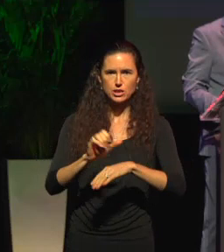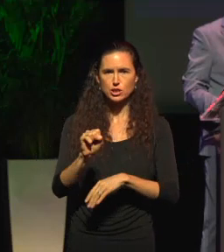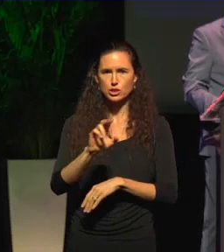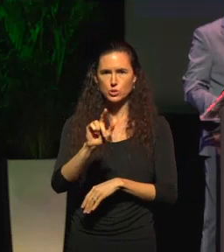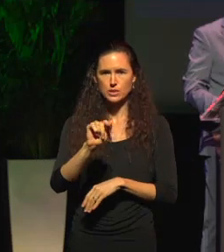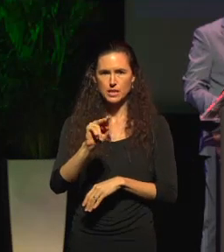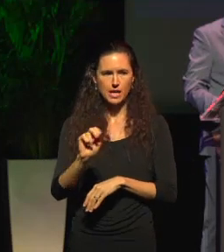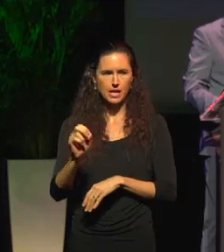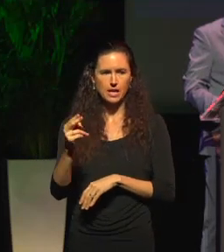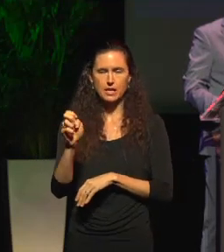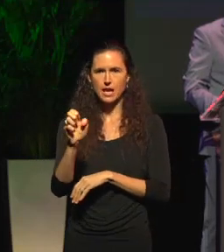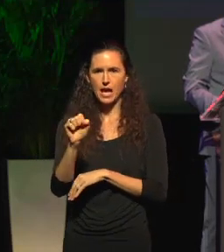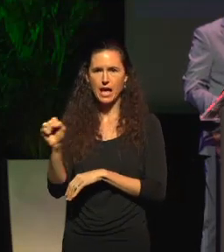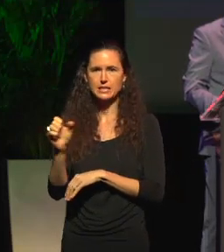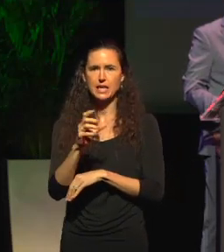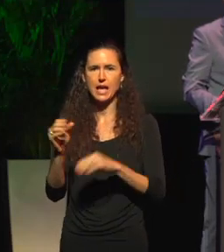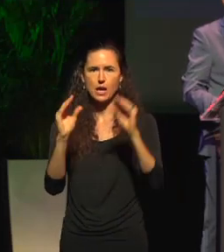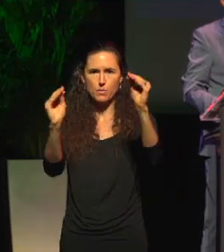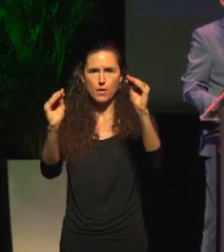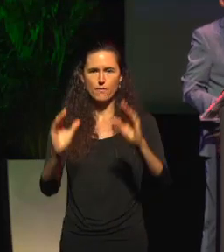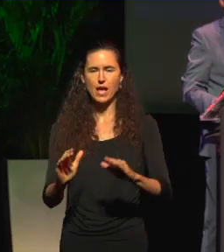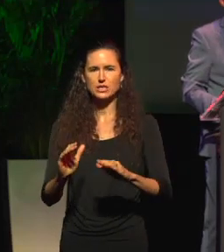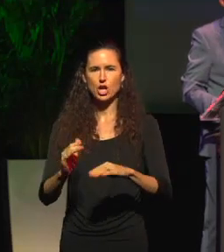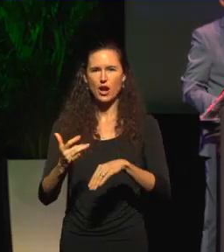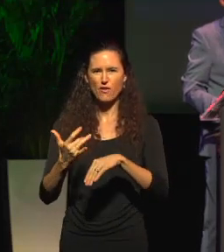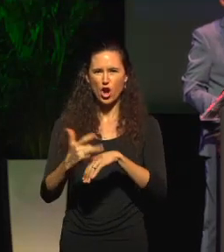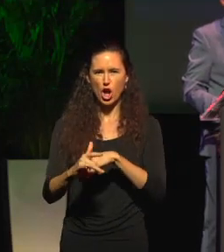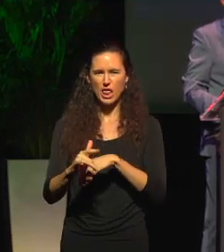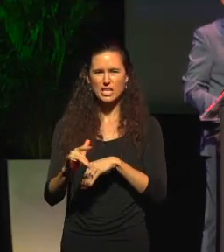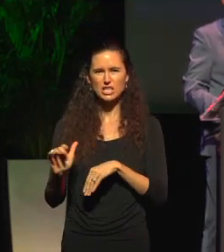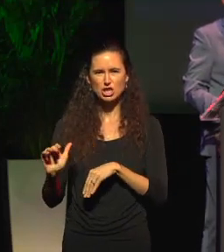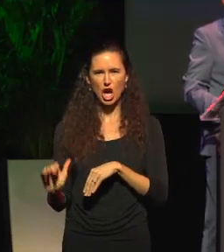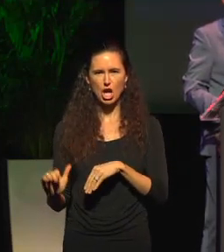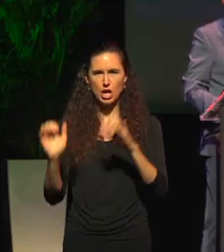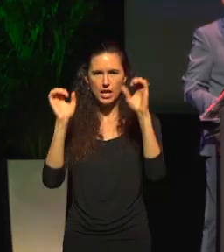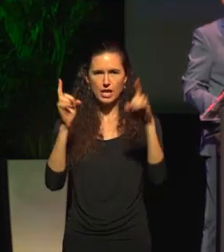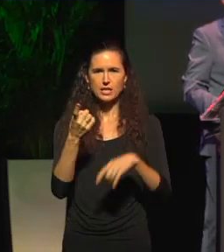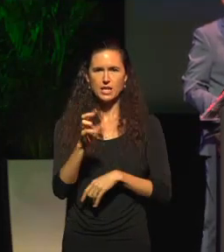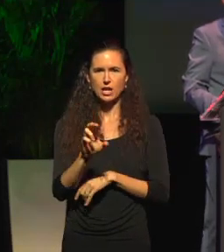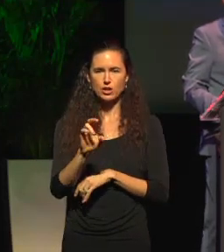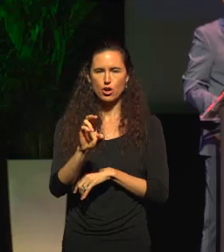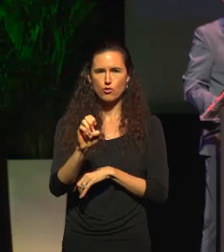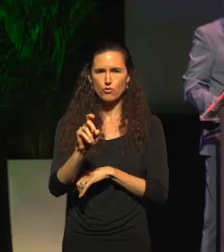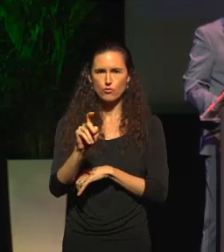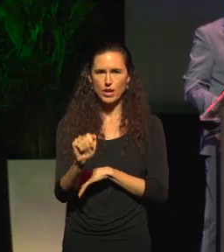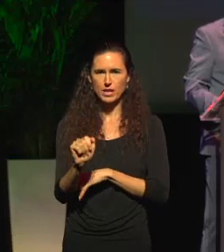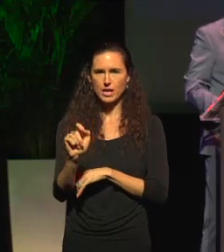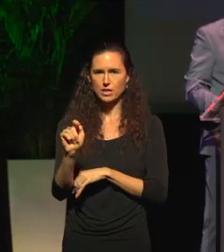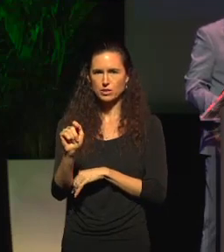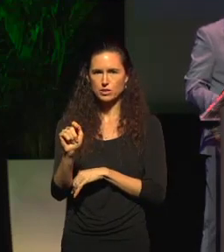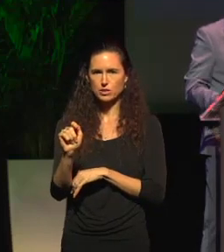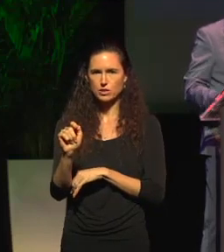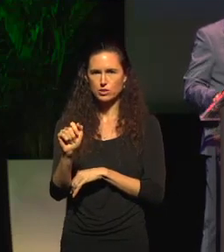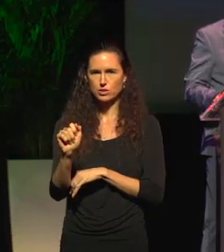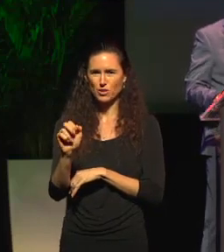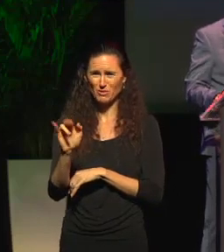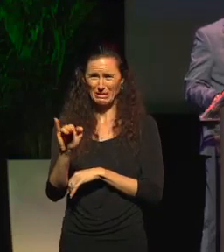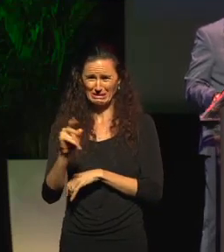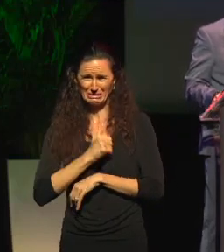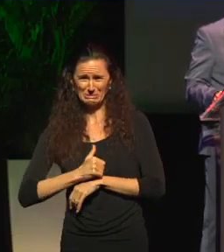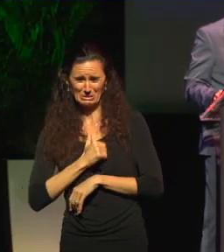Hess. And Professor of Early Childhood Education, Dr. Reno Tarassiano. Sorry, Reno.